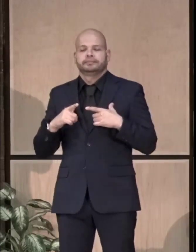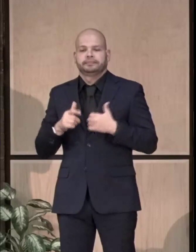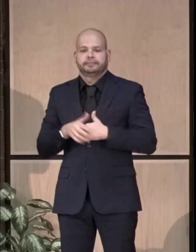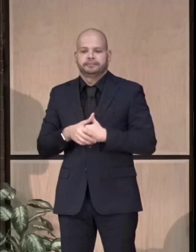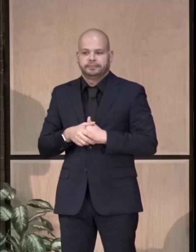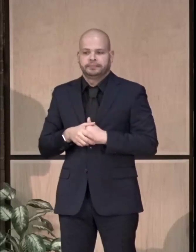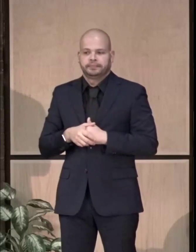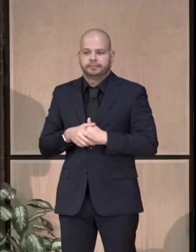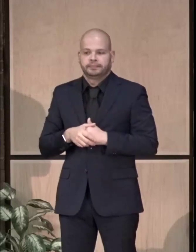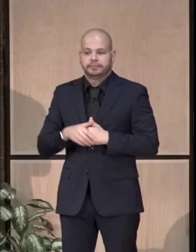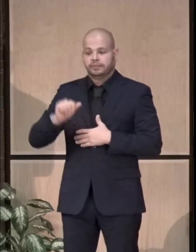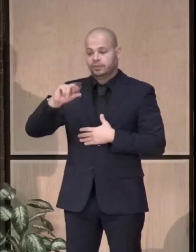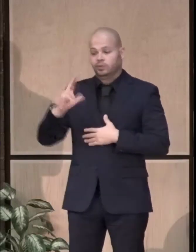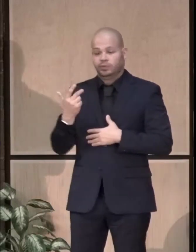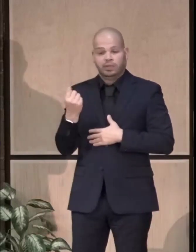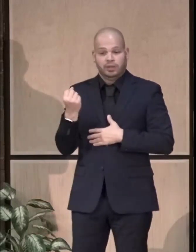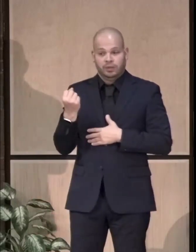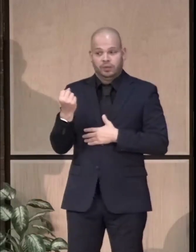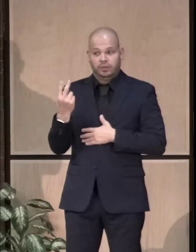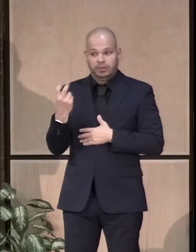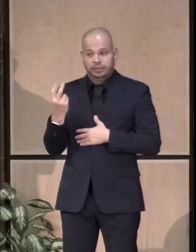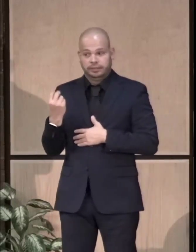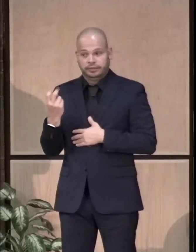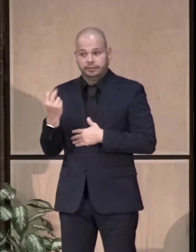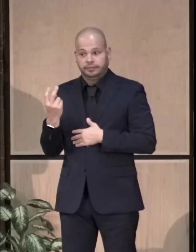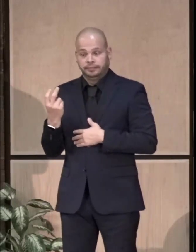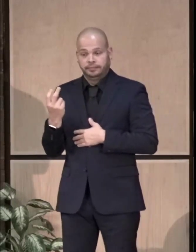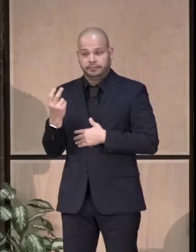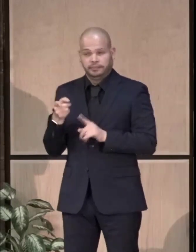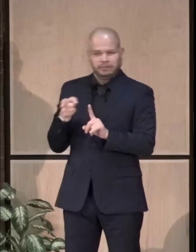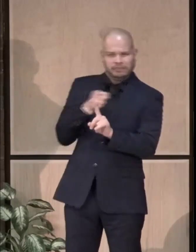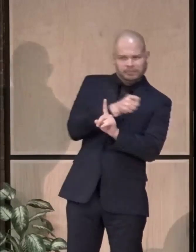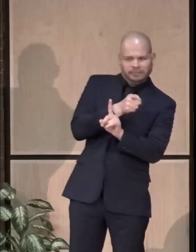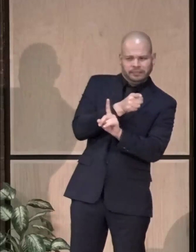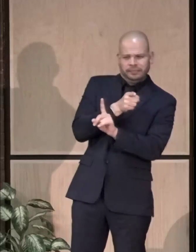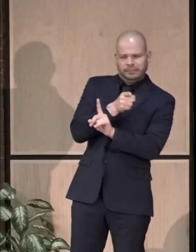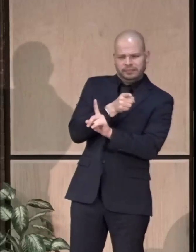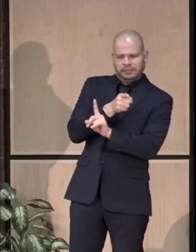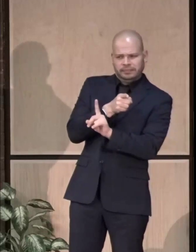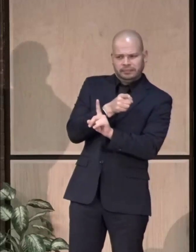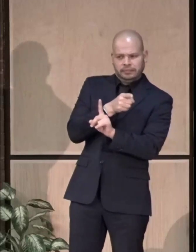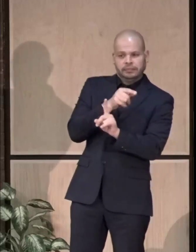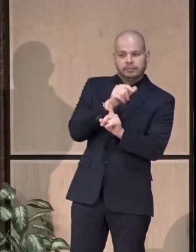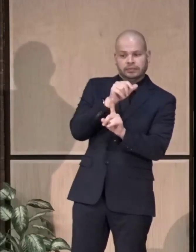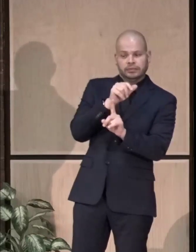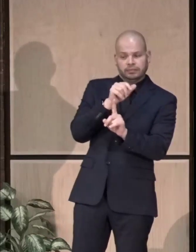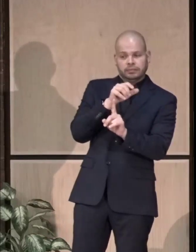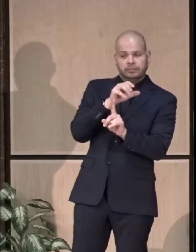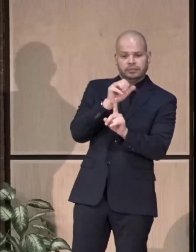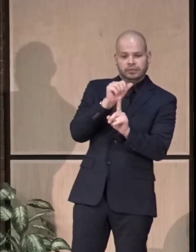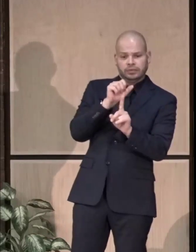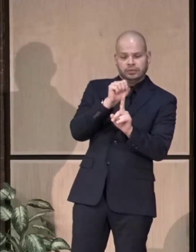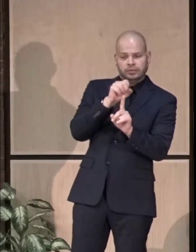12th to late October, all the appointments that